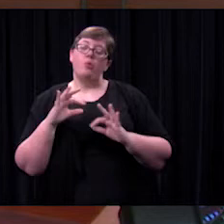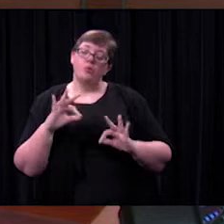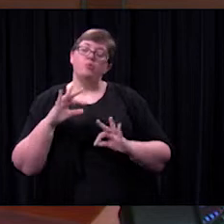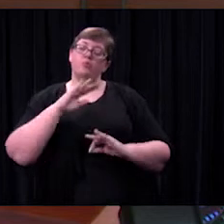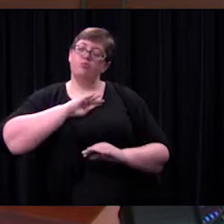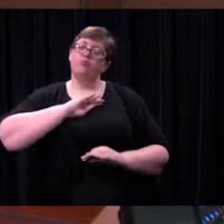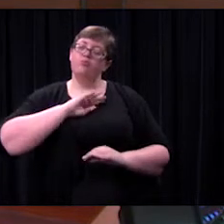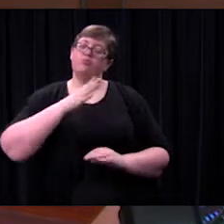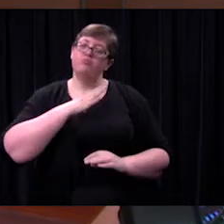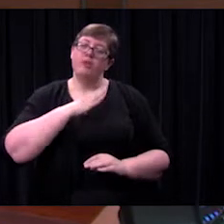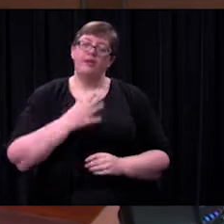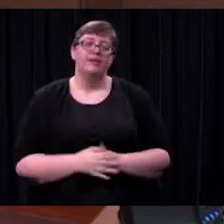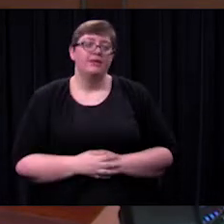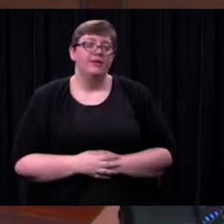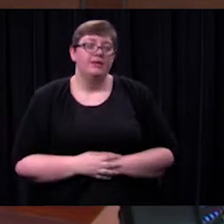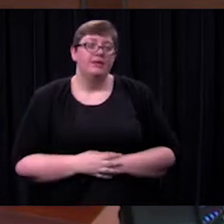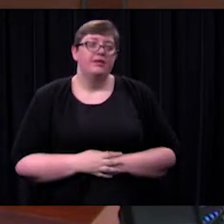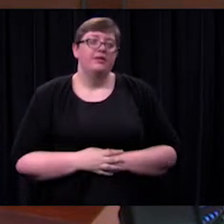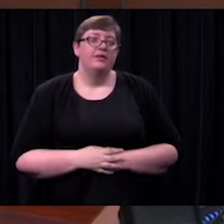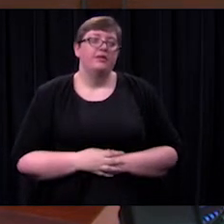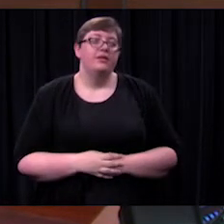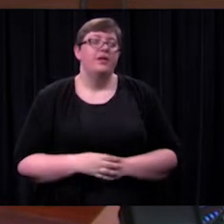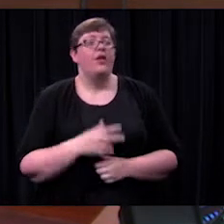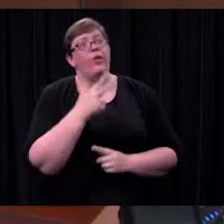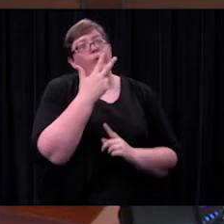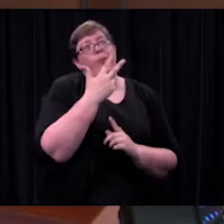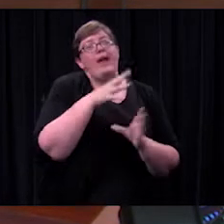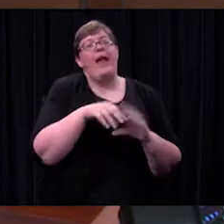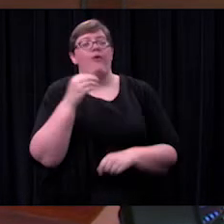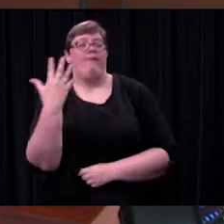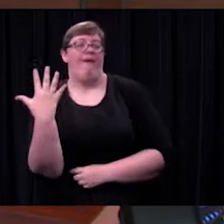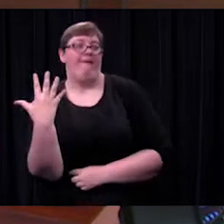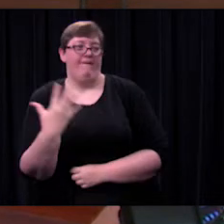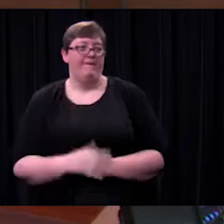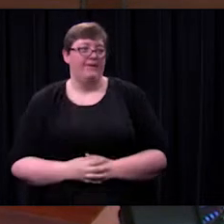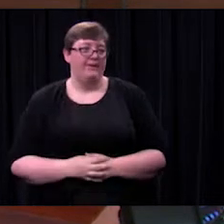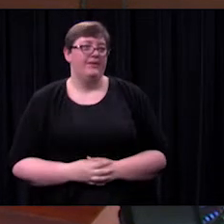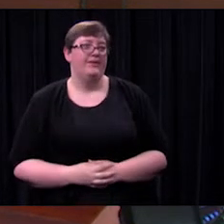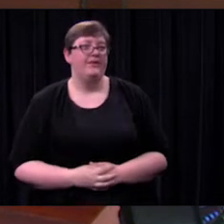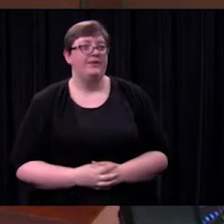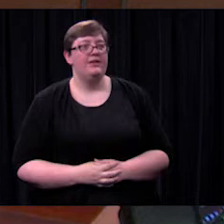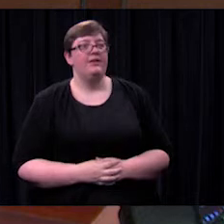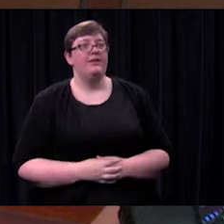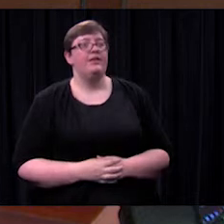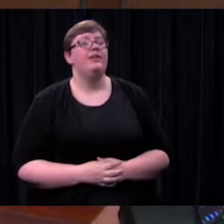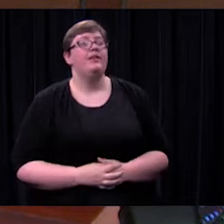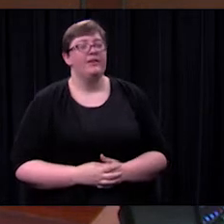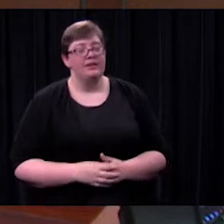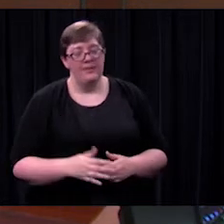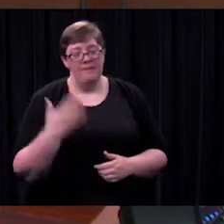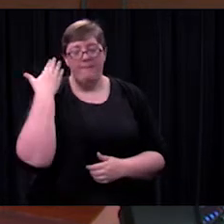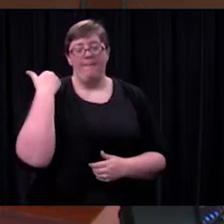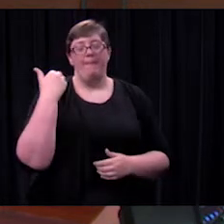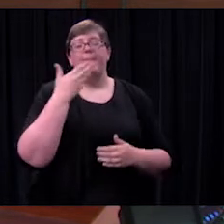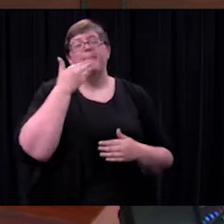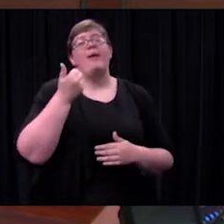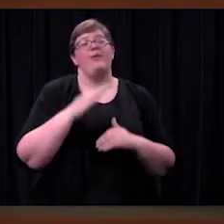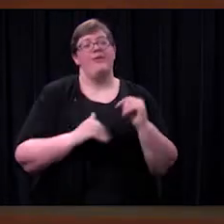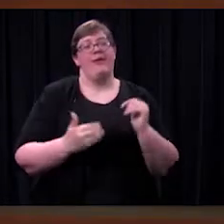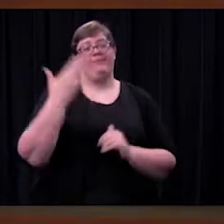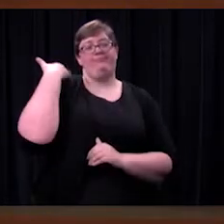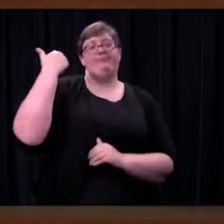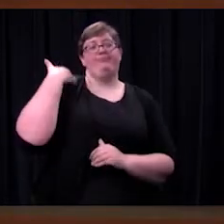bad. 3 out of 5. There you go. It's better than the previous year, so we'll just keep working.